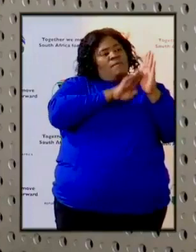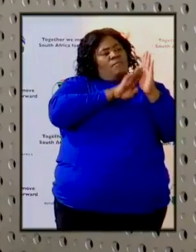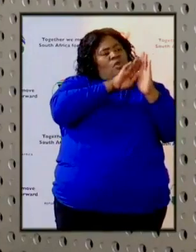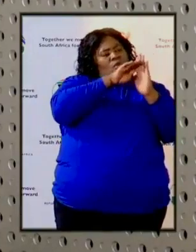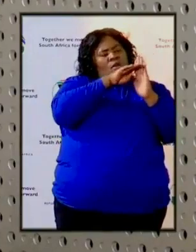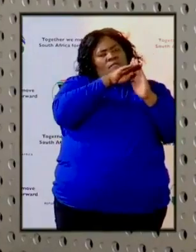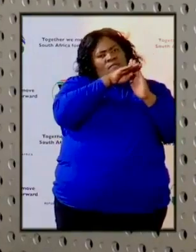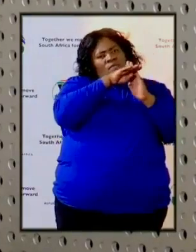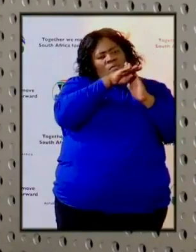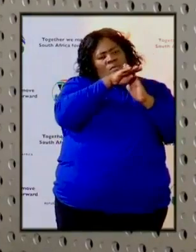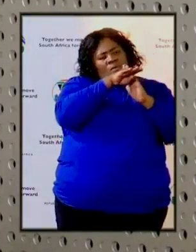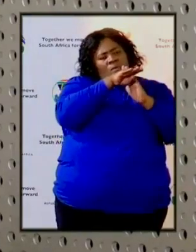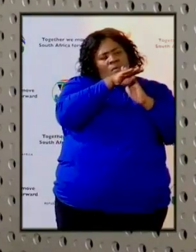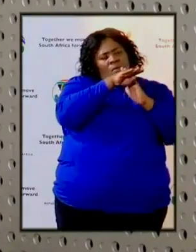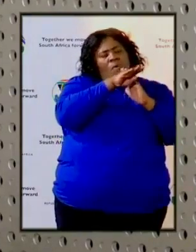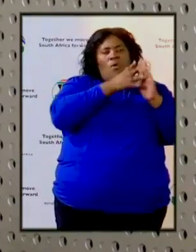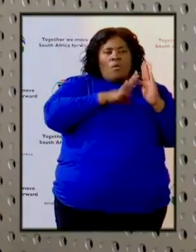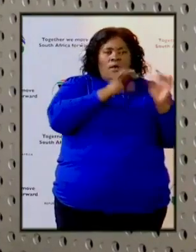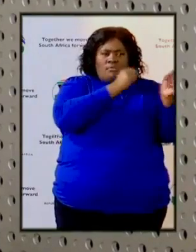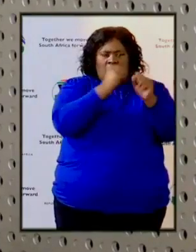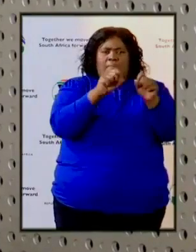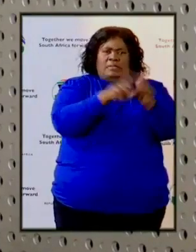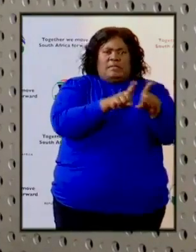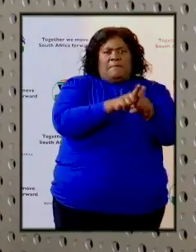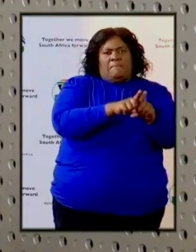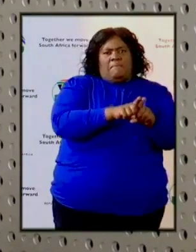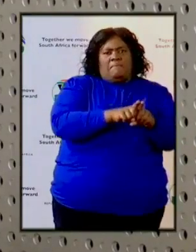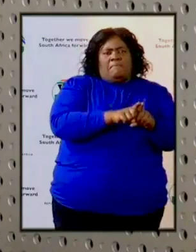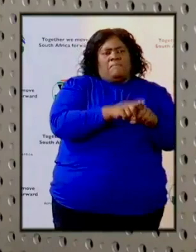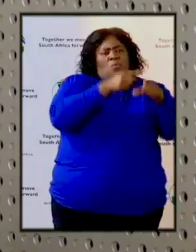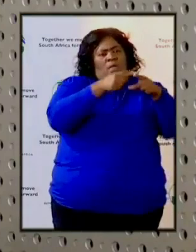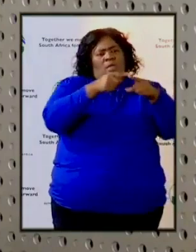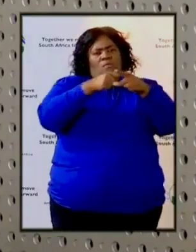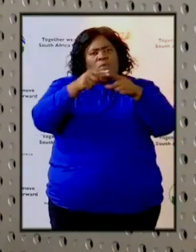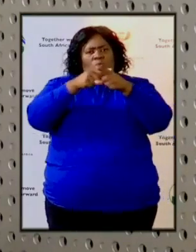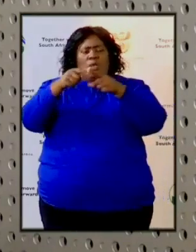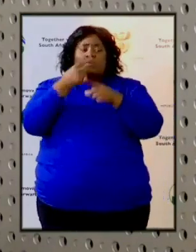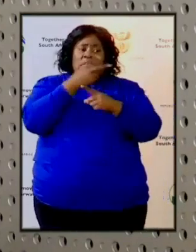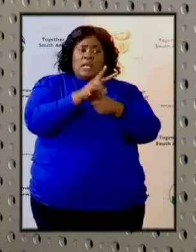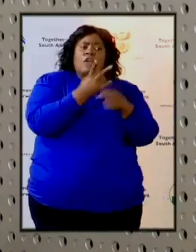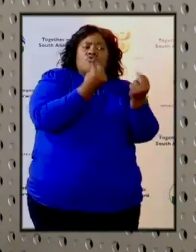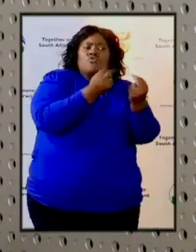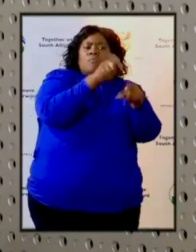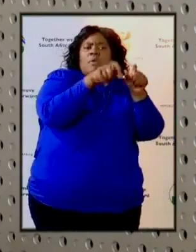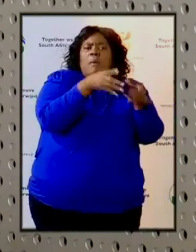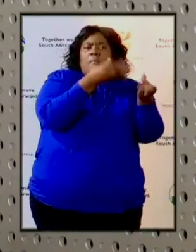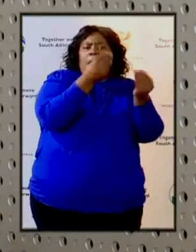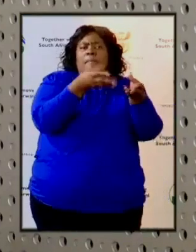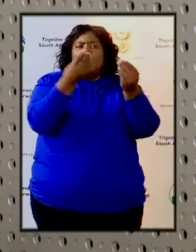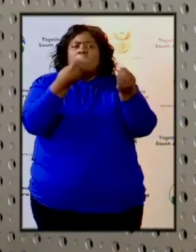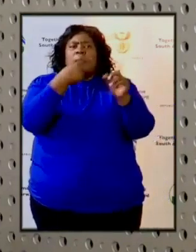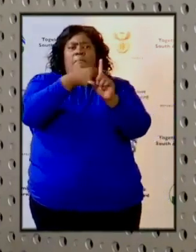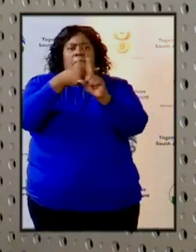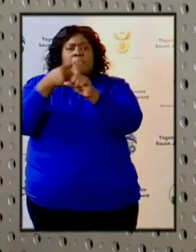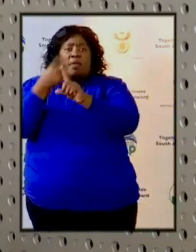when every week we look at the average of new cases, if it shows that there